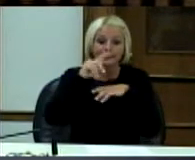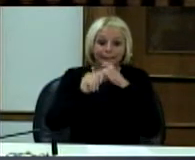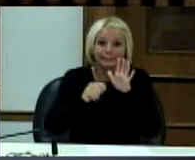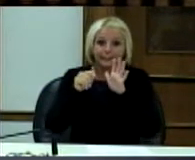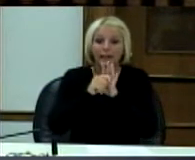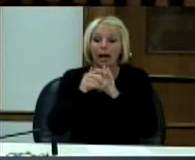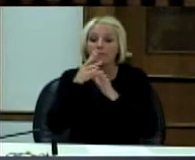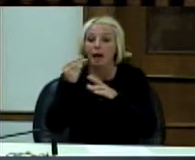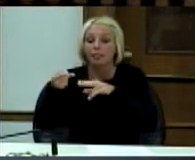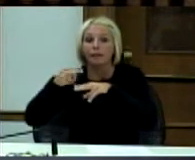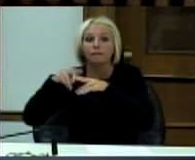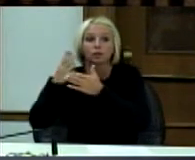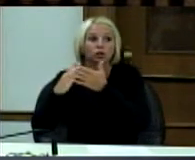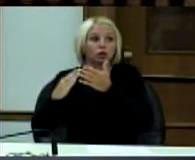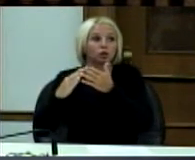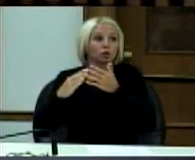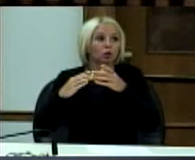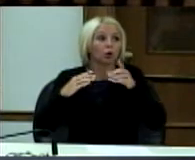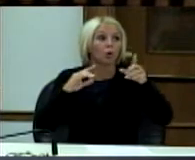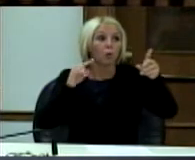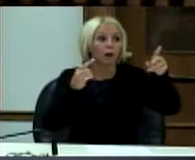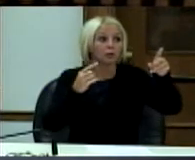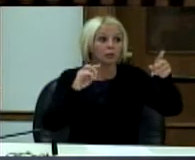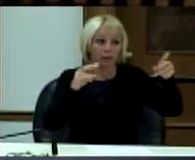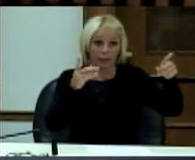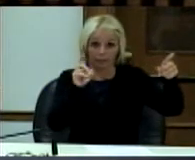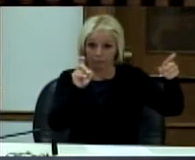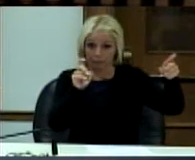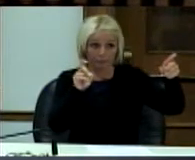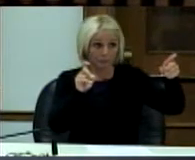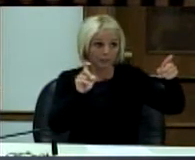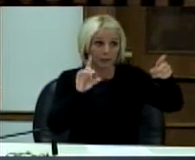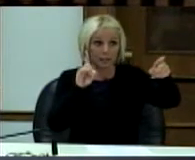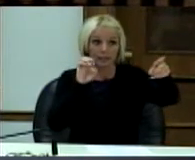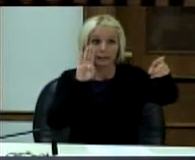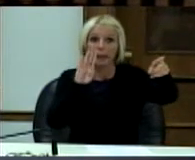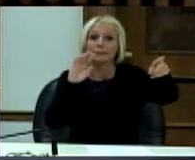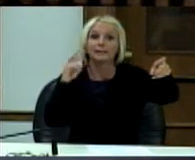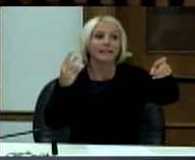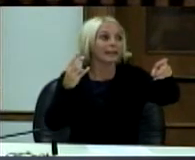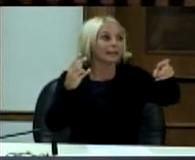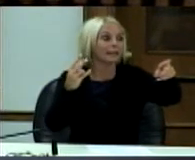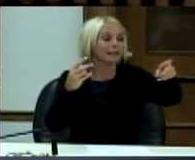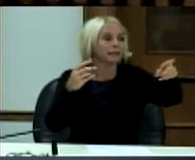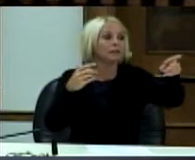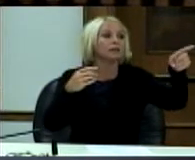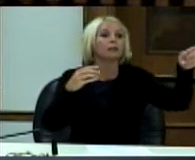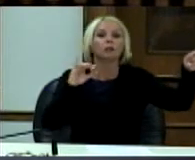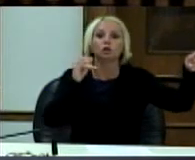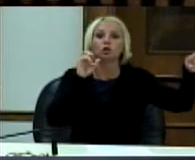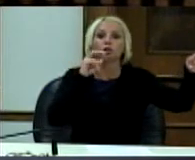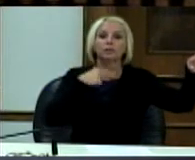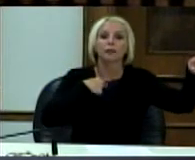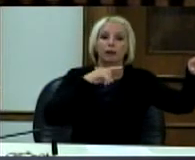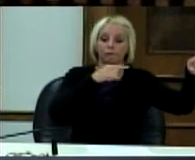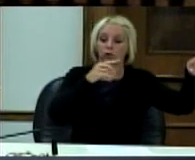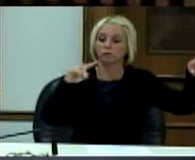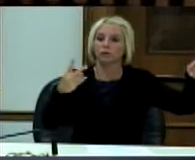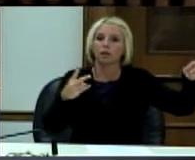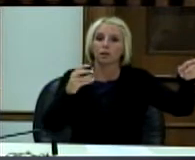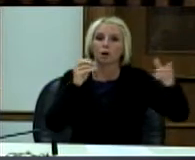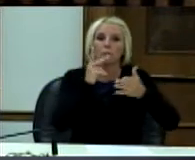and the inflationary piece as one motion. Is there a second for that motion? Second. I have a motion and a second to